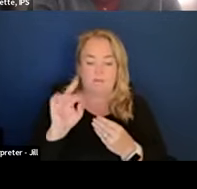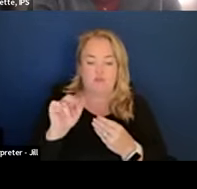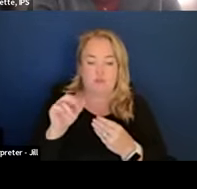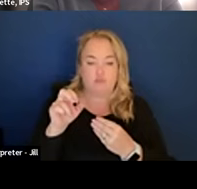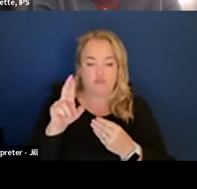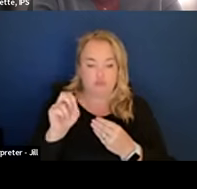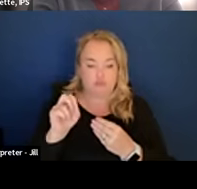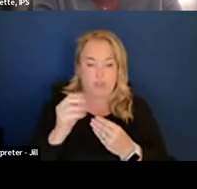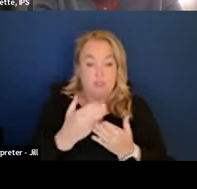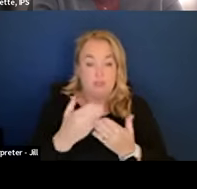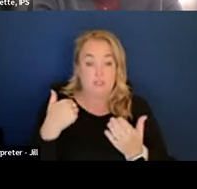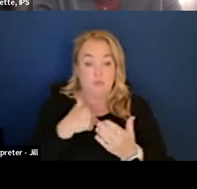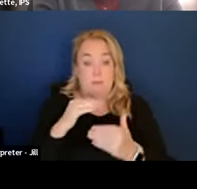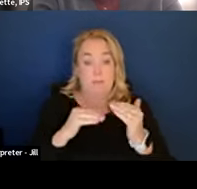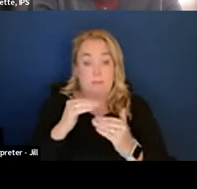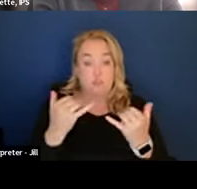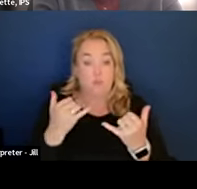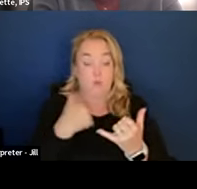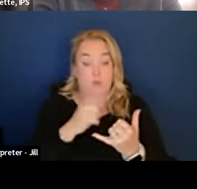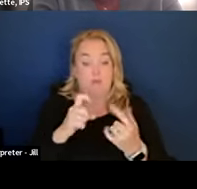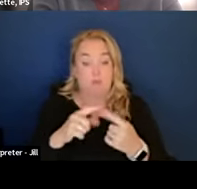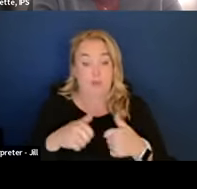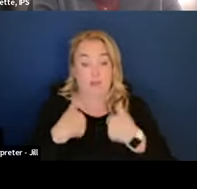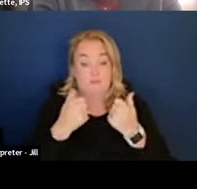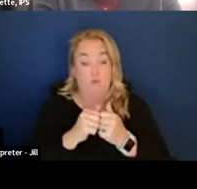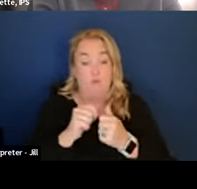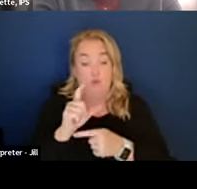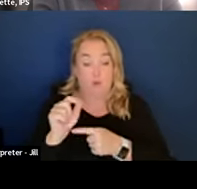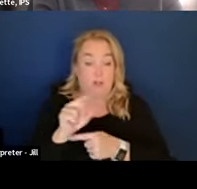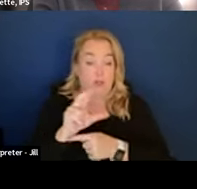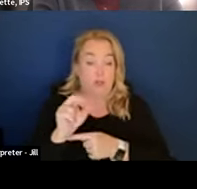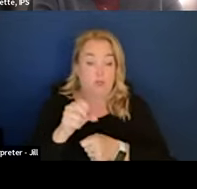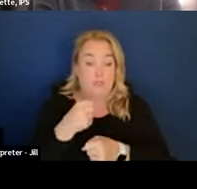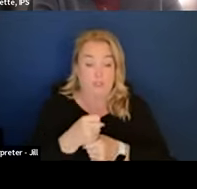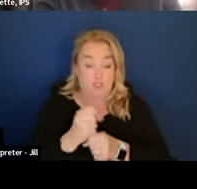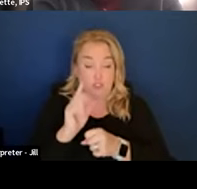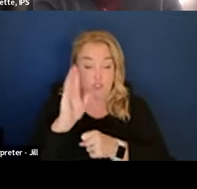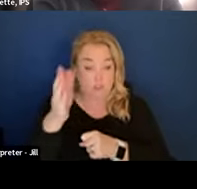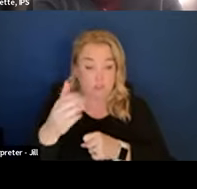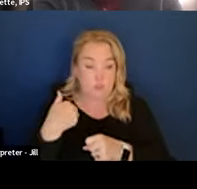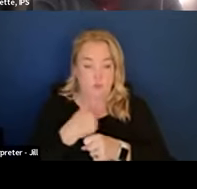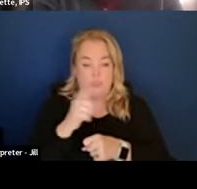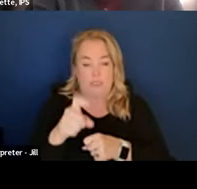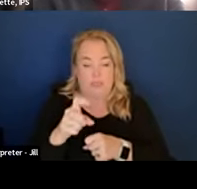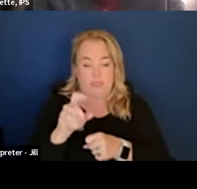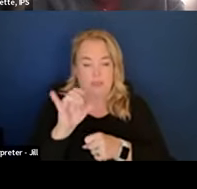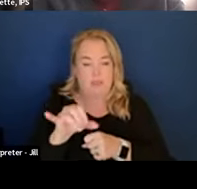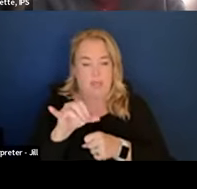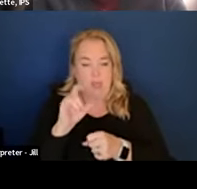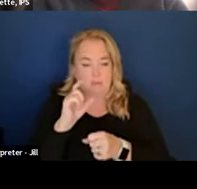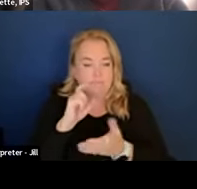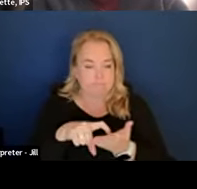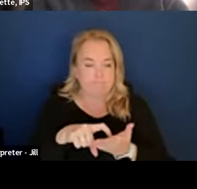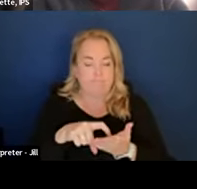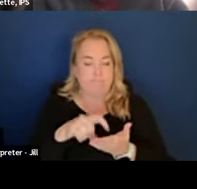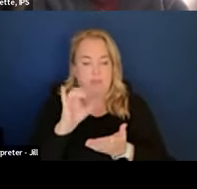that we build today is gonna, we have to live with it for the next 20 to 30 years. We need the insight and the perspective of